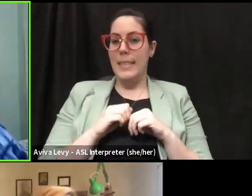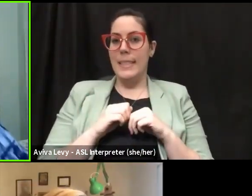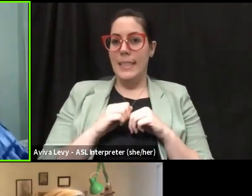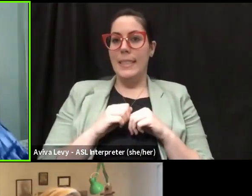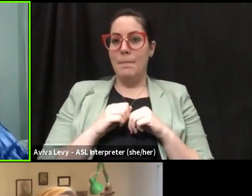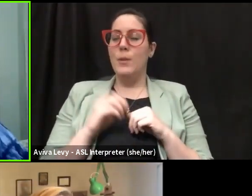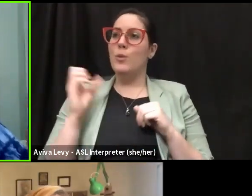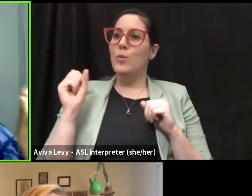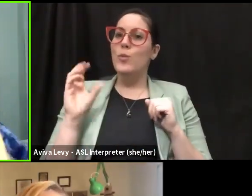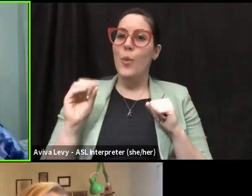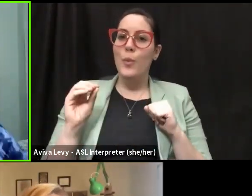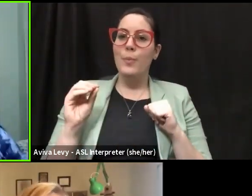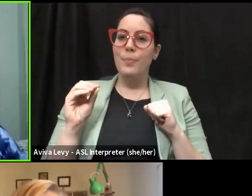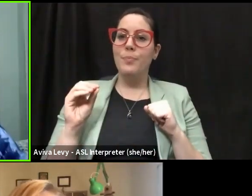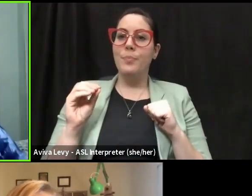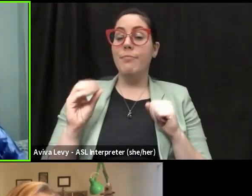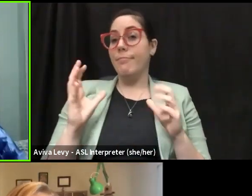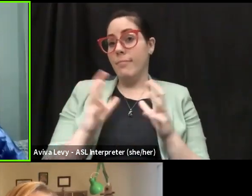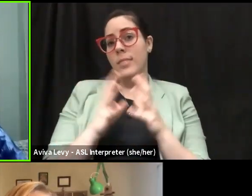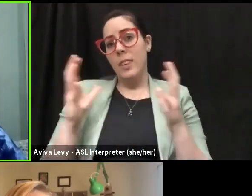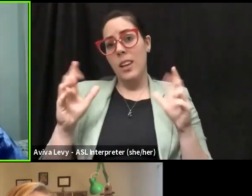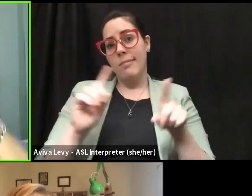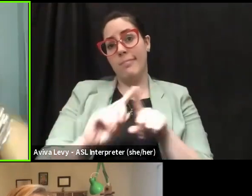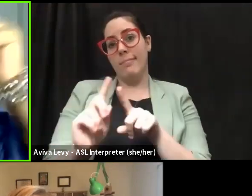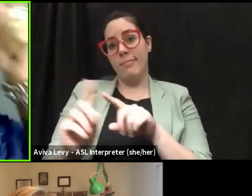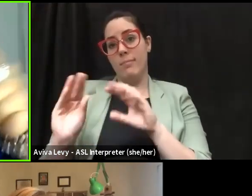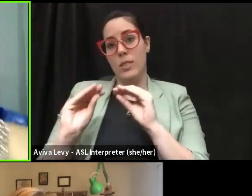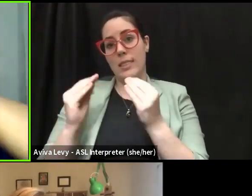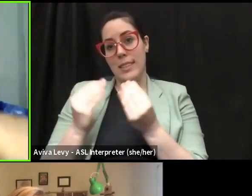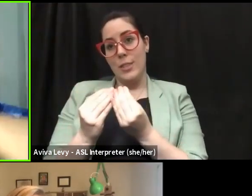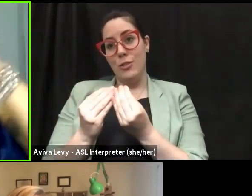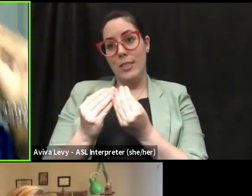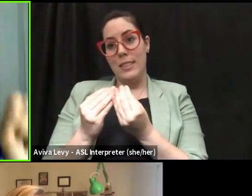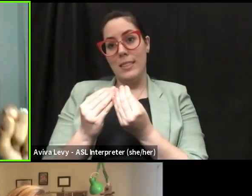You know, a lot of organizations